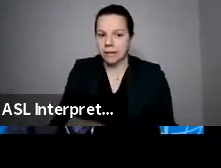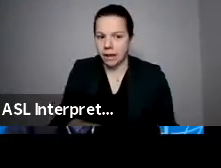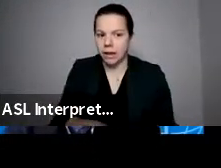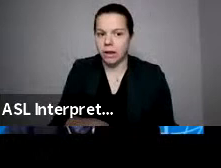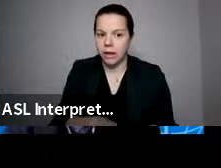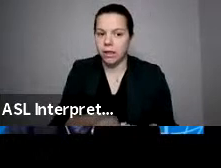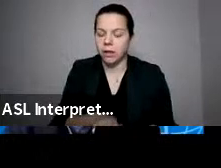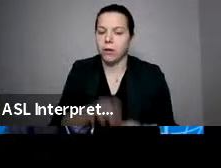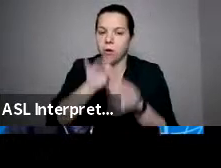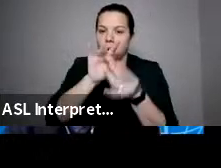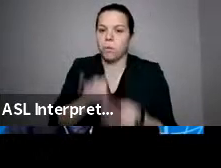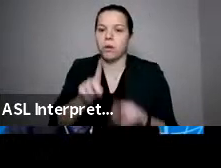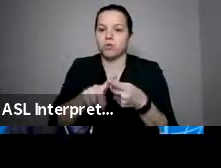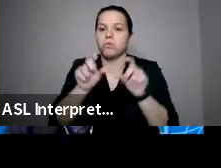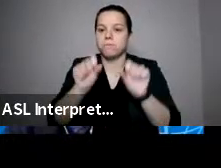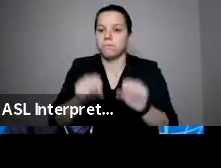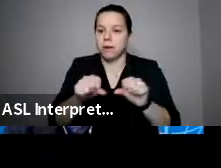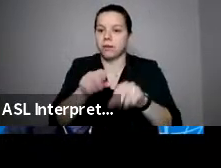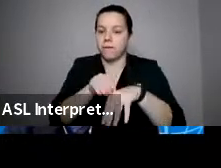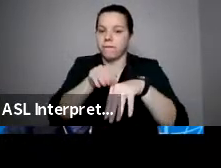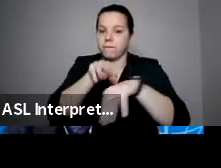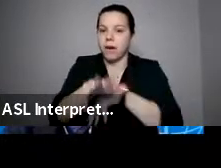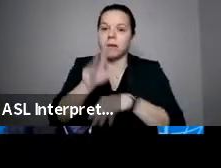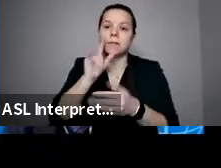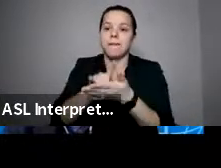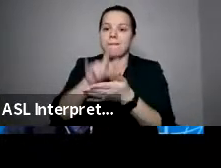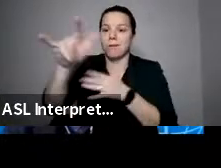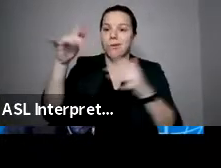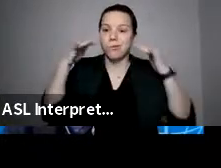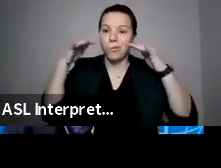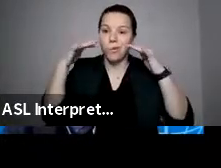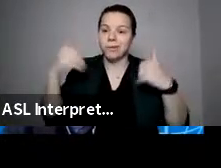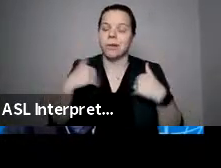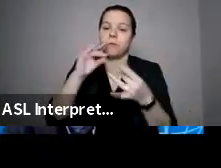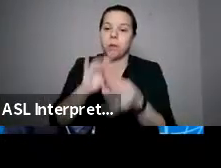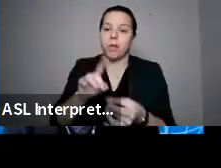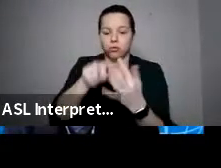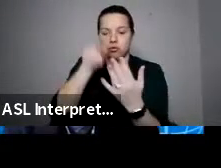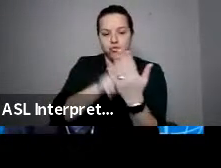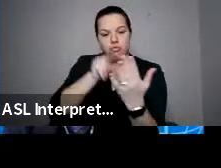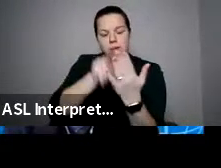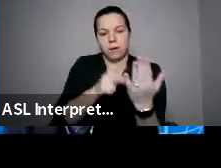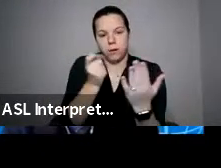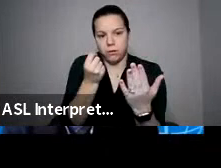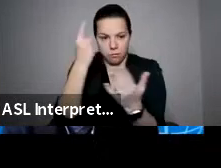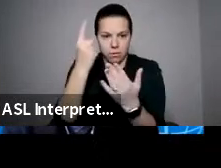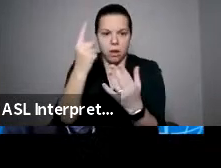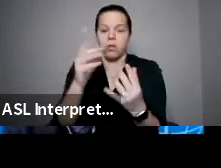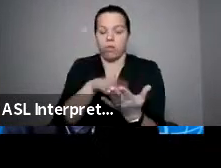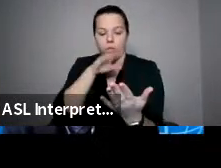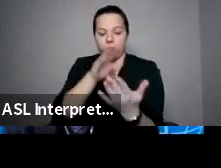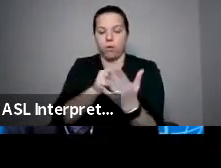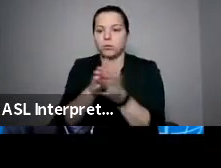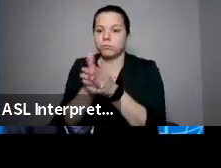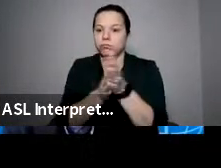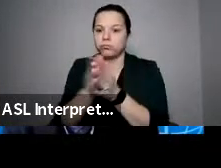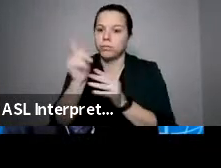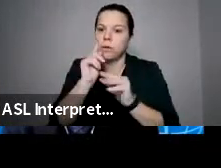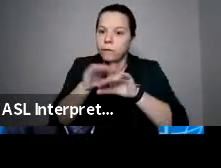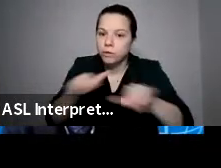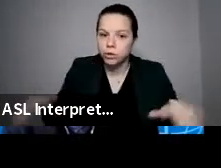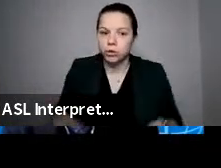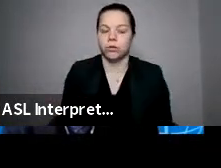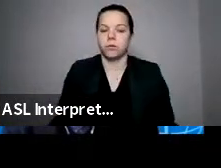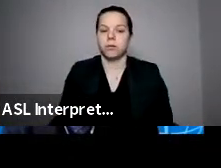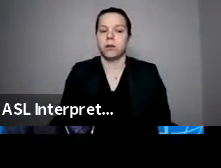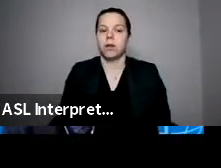in terms of the potential effects of aviation noise on reading comprehension and learning motivation in children. And a link to one of these studies